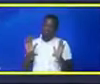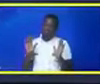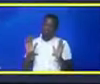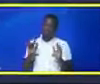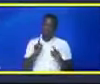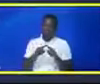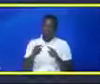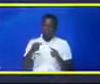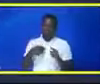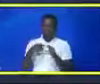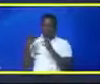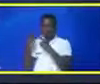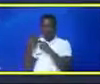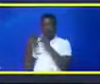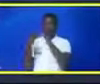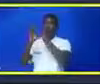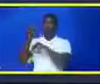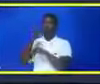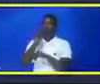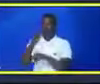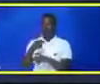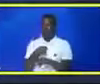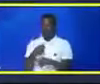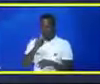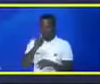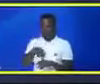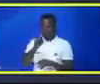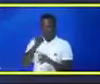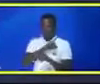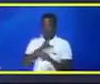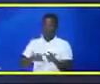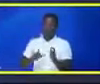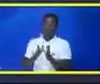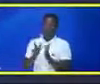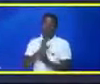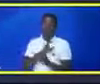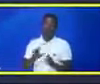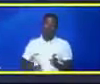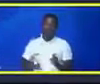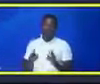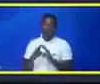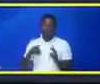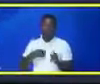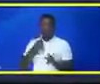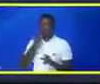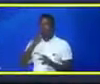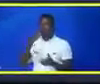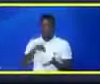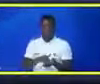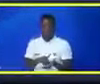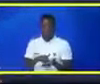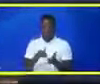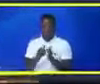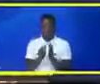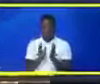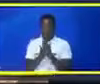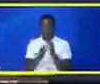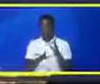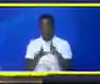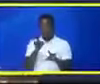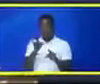have an assignment by God. I am an apostle of the Lord Jesus Christ. And therefore I decree again, by